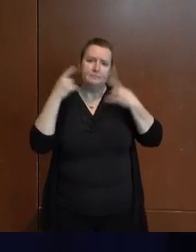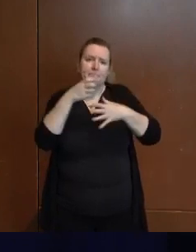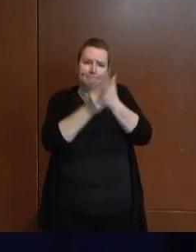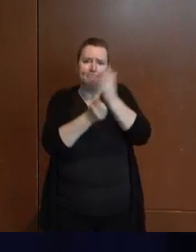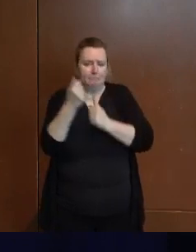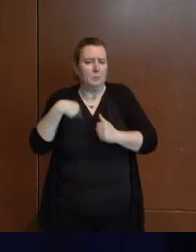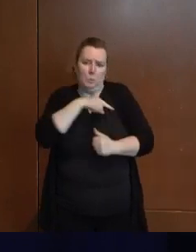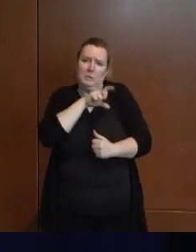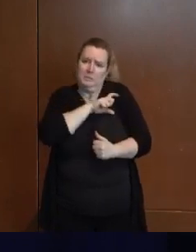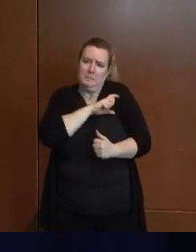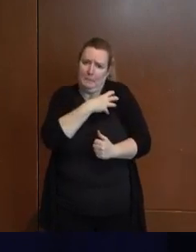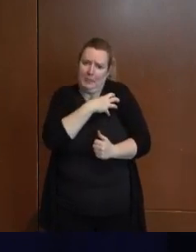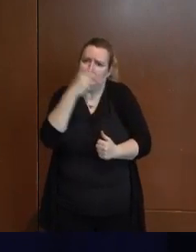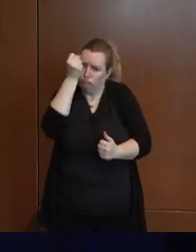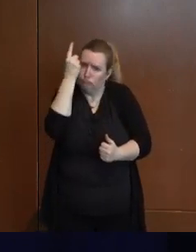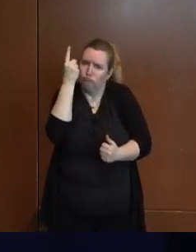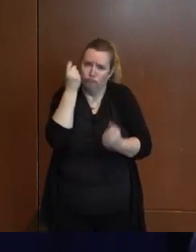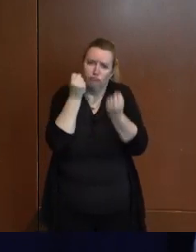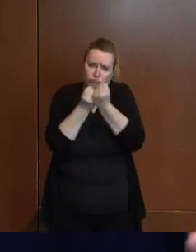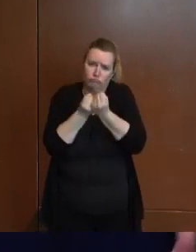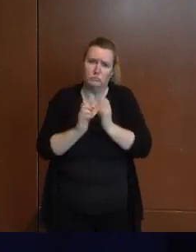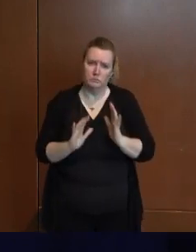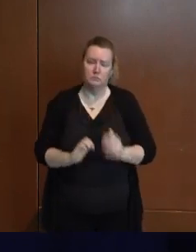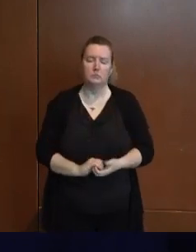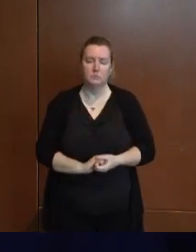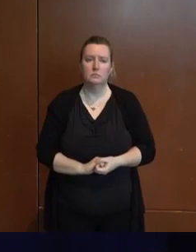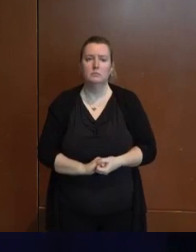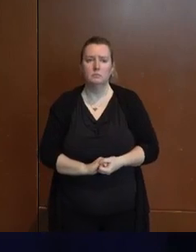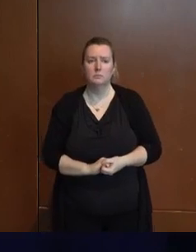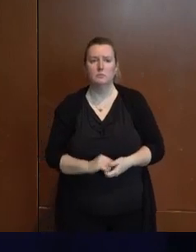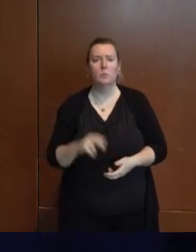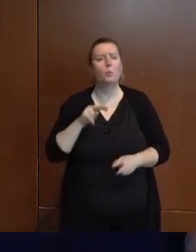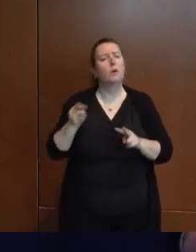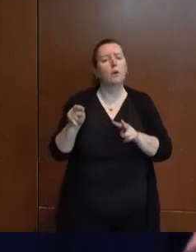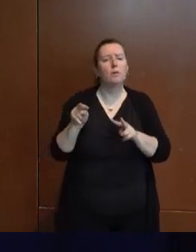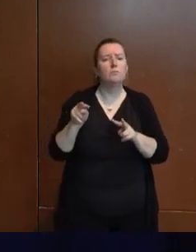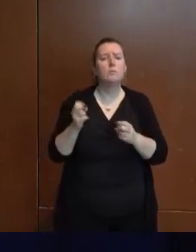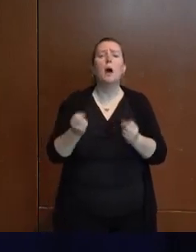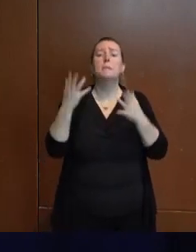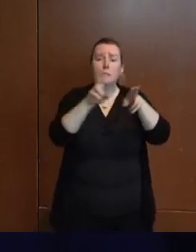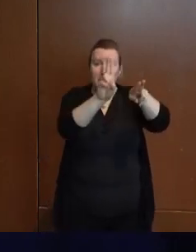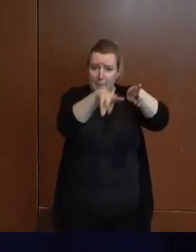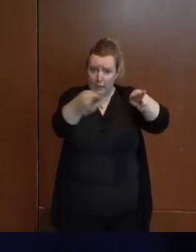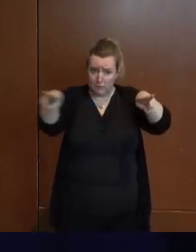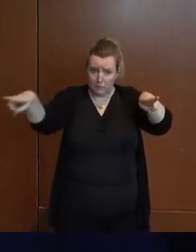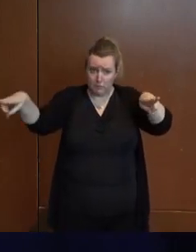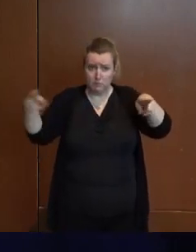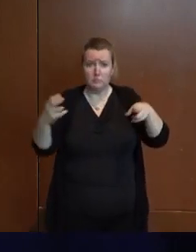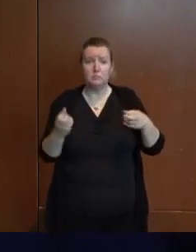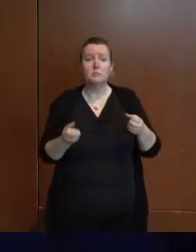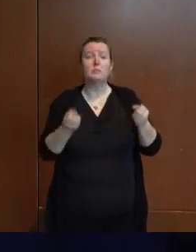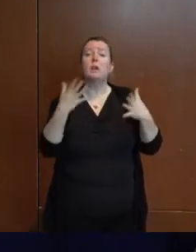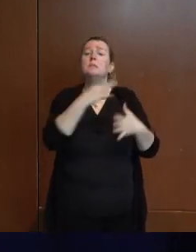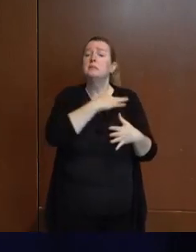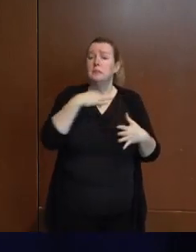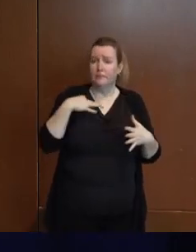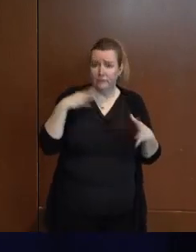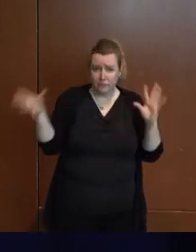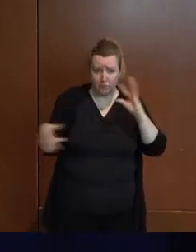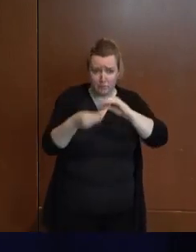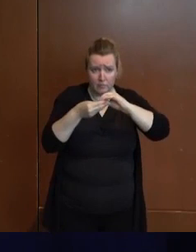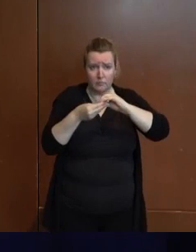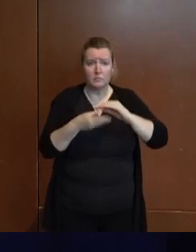bed capacity, drives staffing, which then drives PPE. So with that algorithm in mind, we have laid this